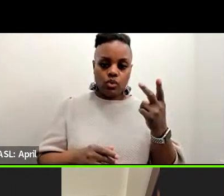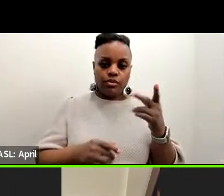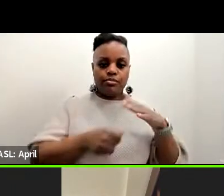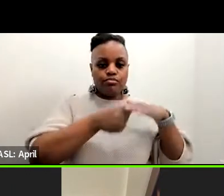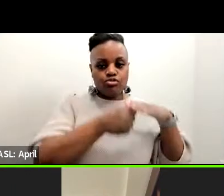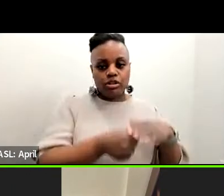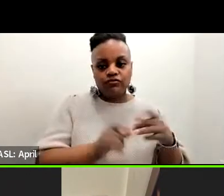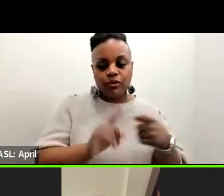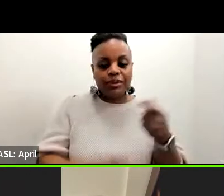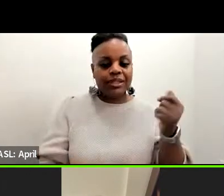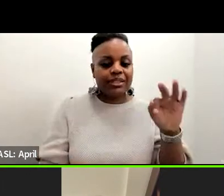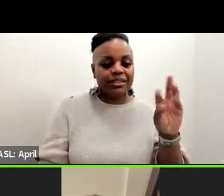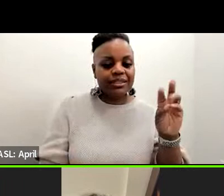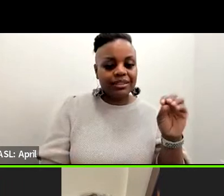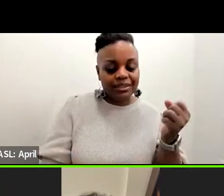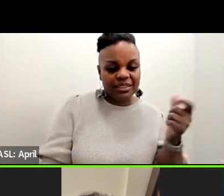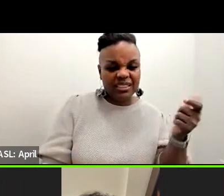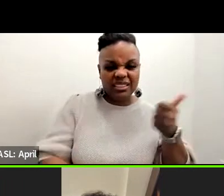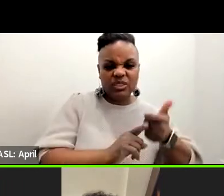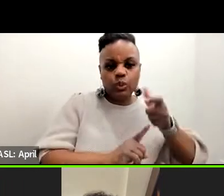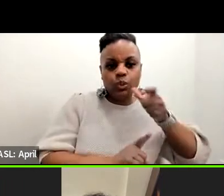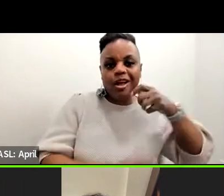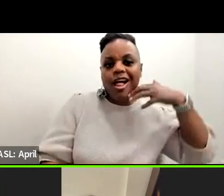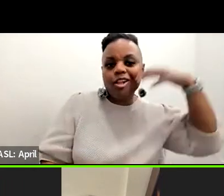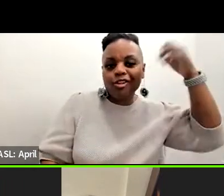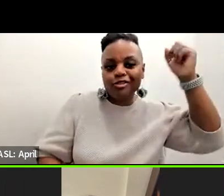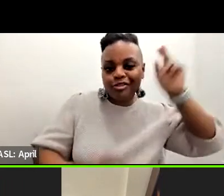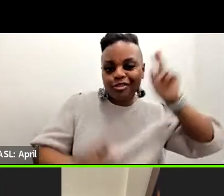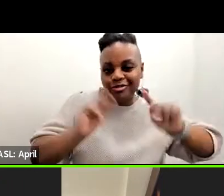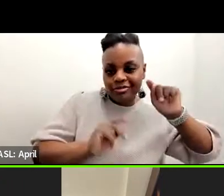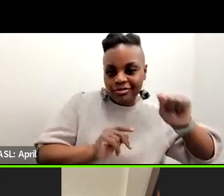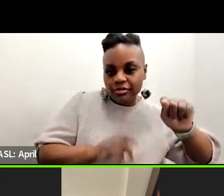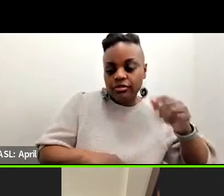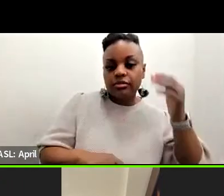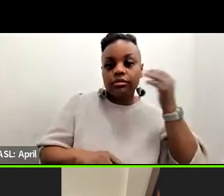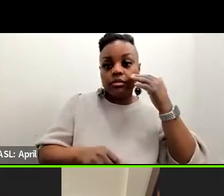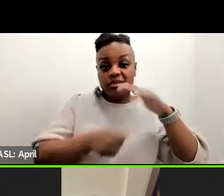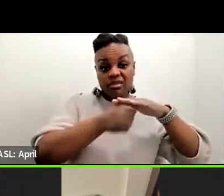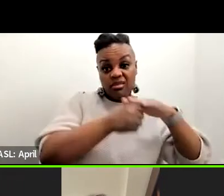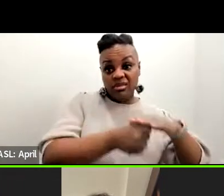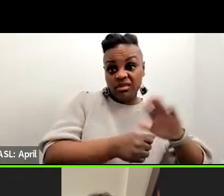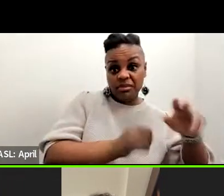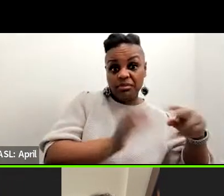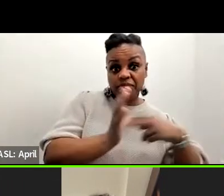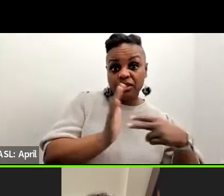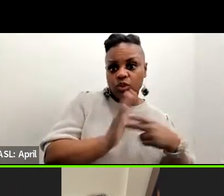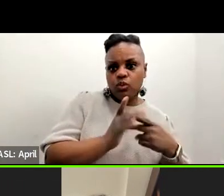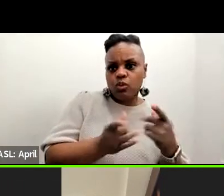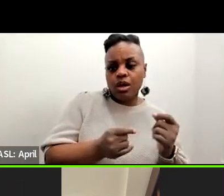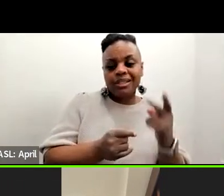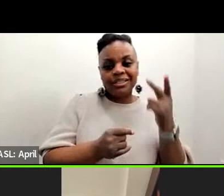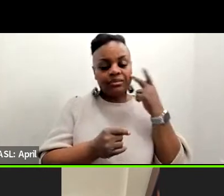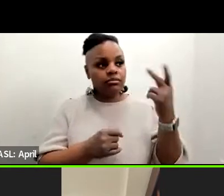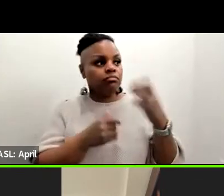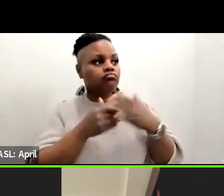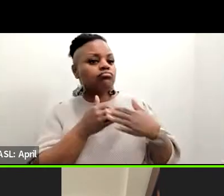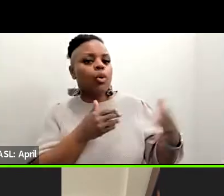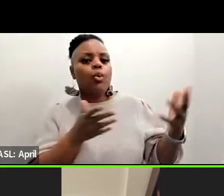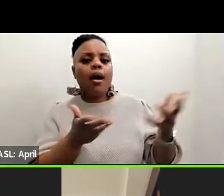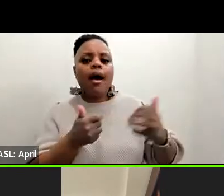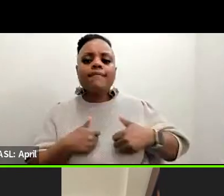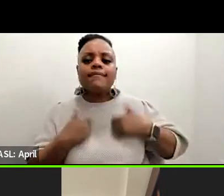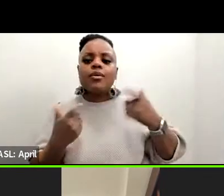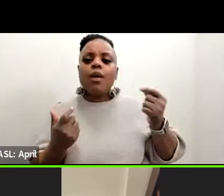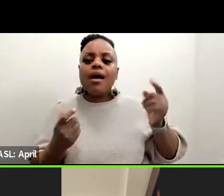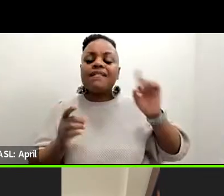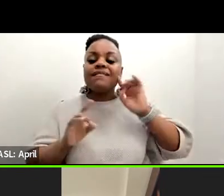what repression means, and they were far-sighted enough, I would have to say, to believe that violence would still not work, and that they know this is a phase